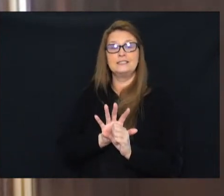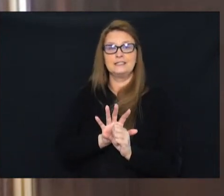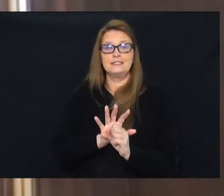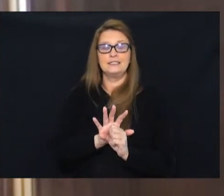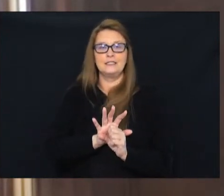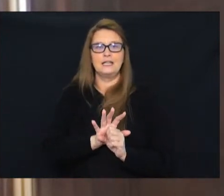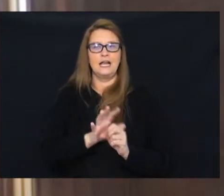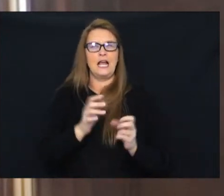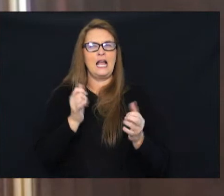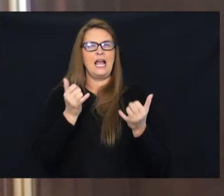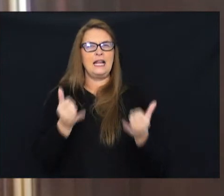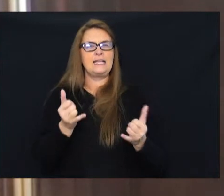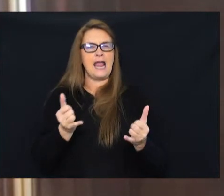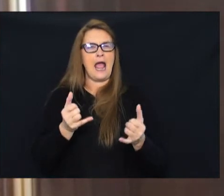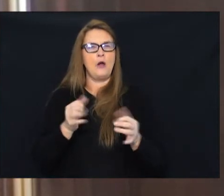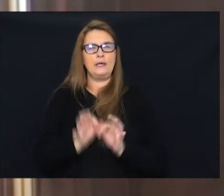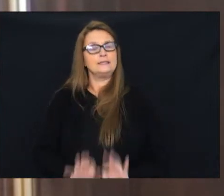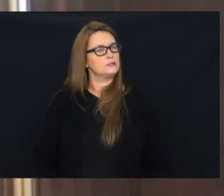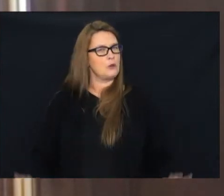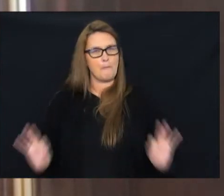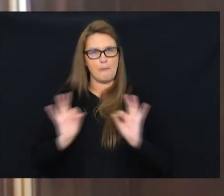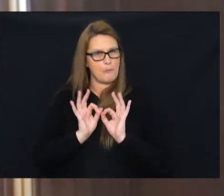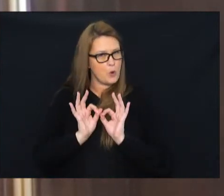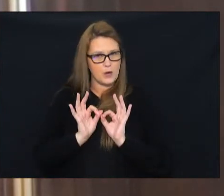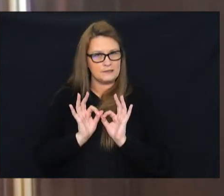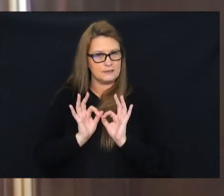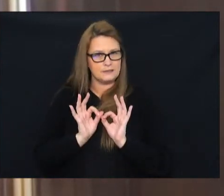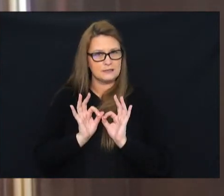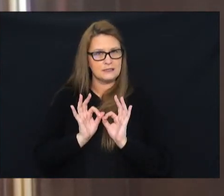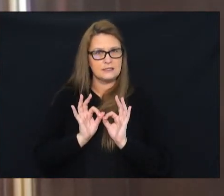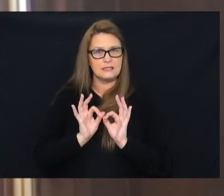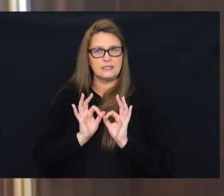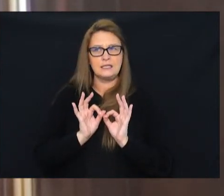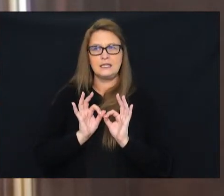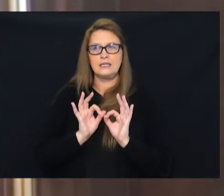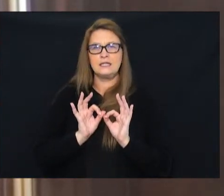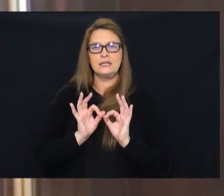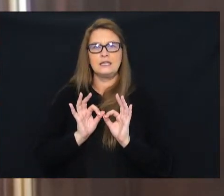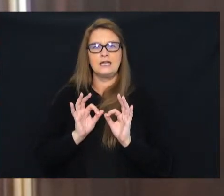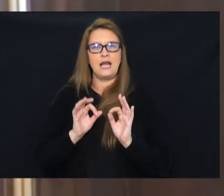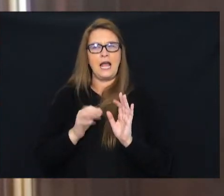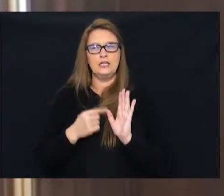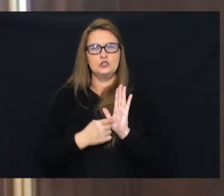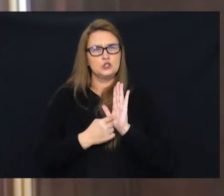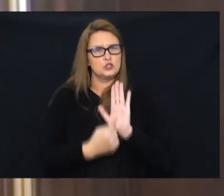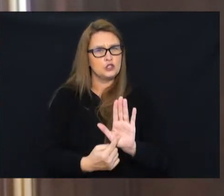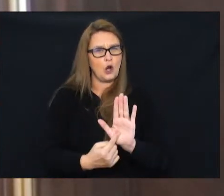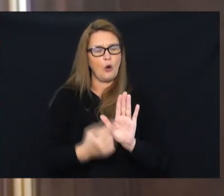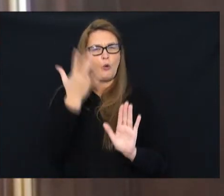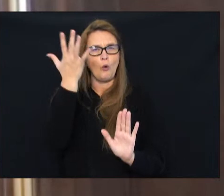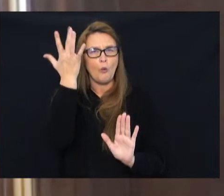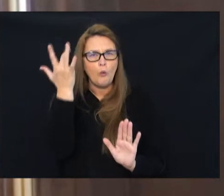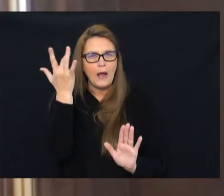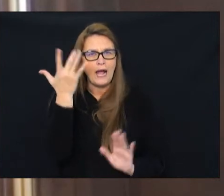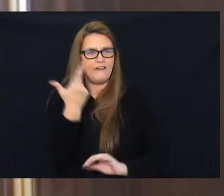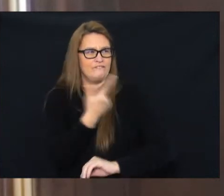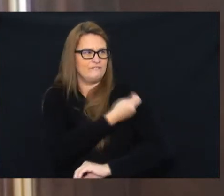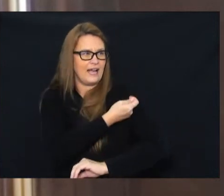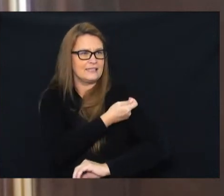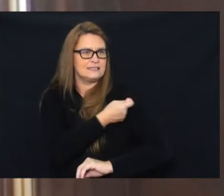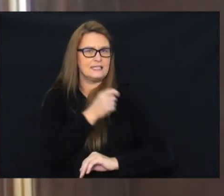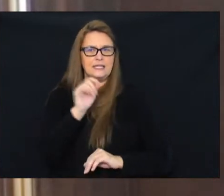it makes it so important and such an illustrative example of why vaccines and